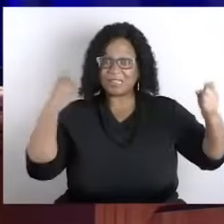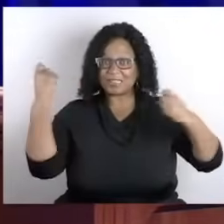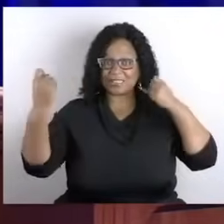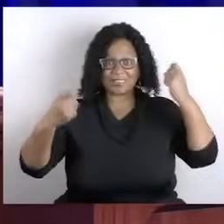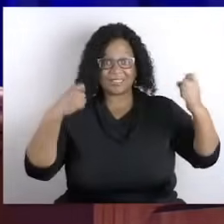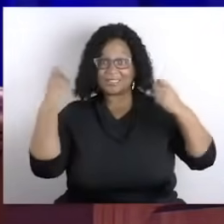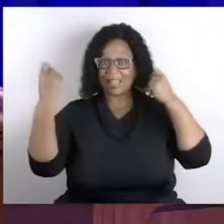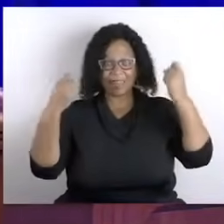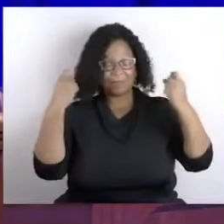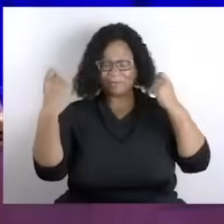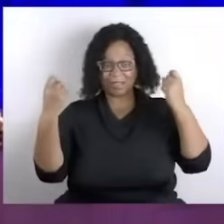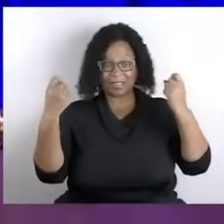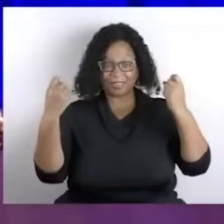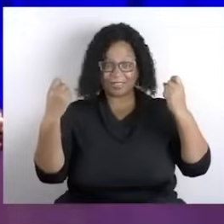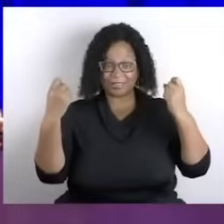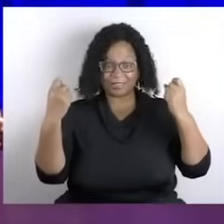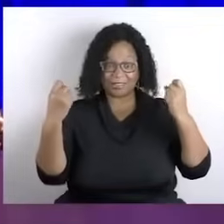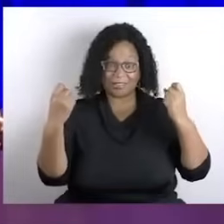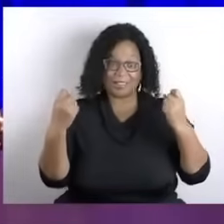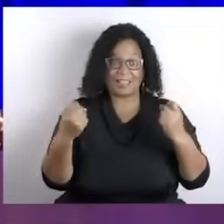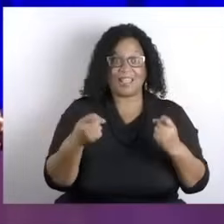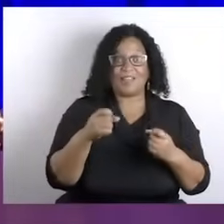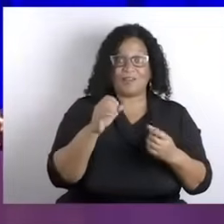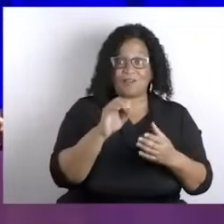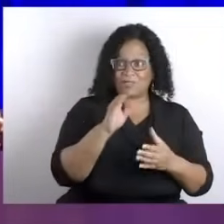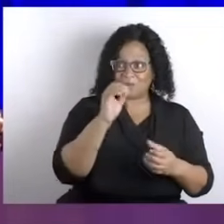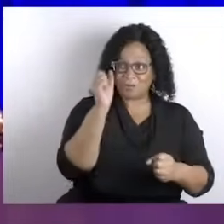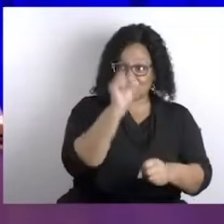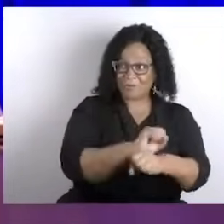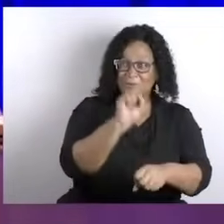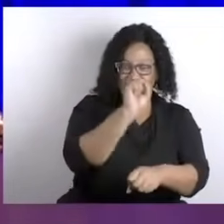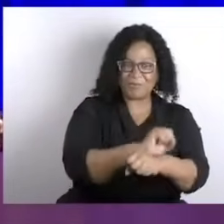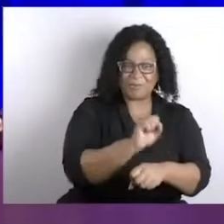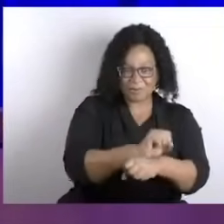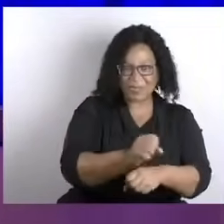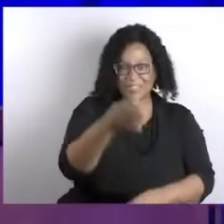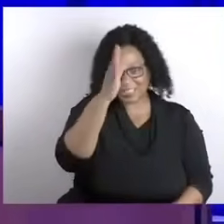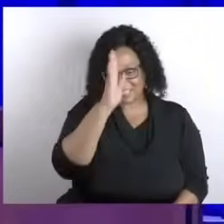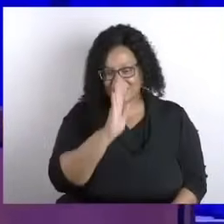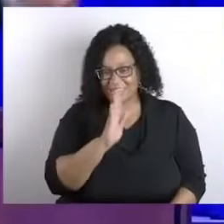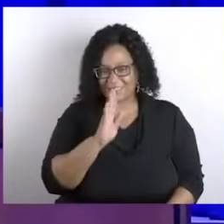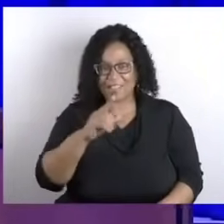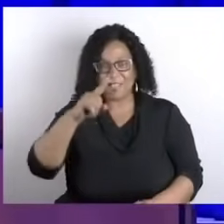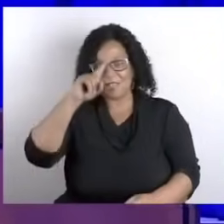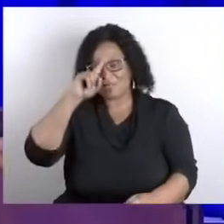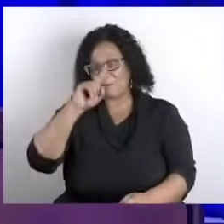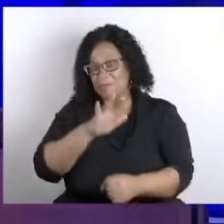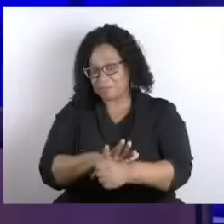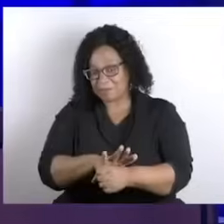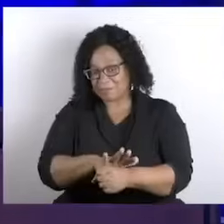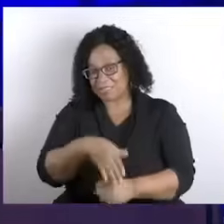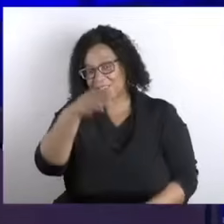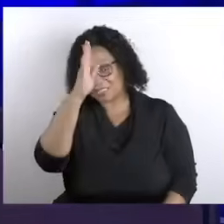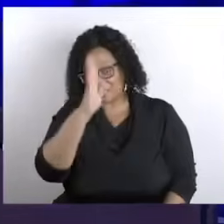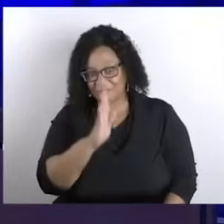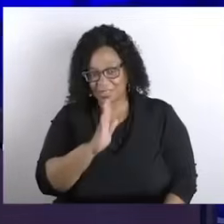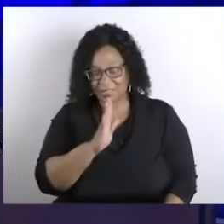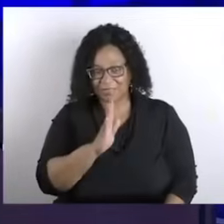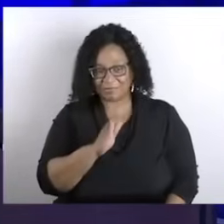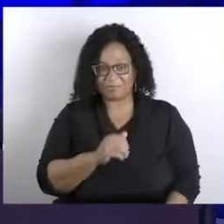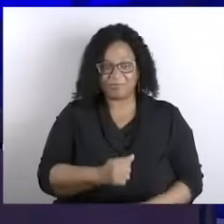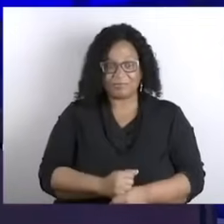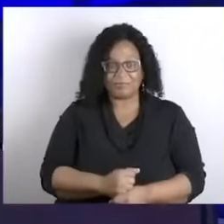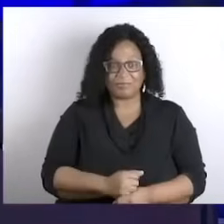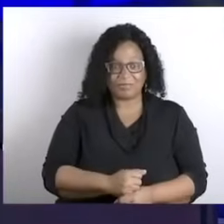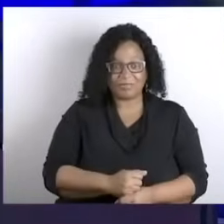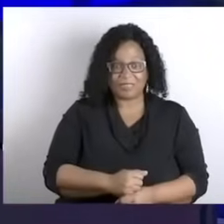celebrate the participation of God. We can celebrate the promises of God. We can celebrate the promises of God. I'm